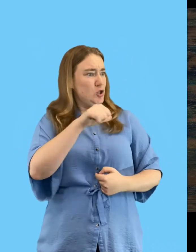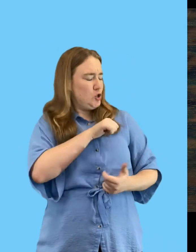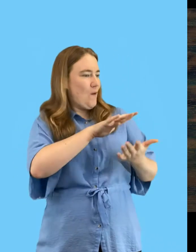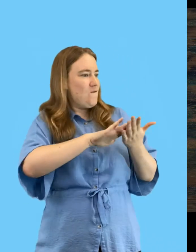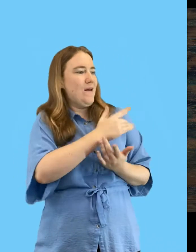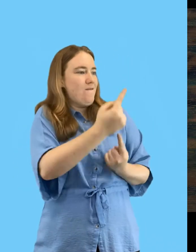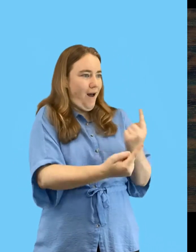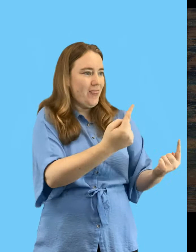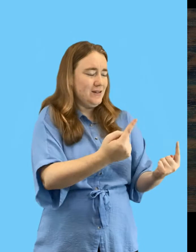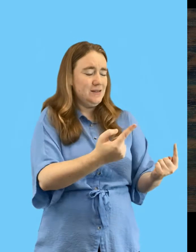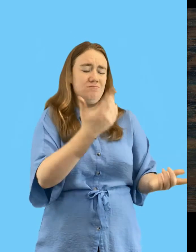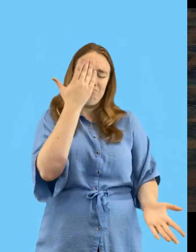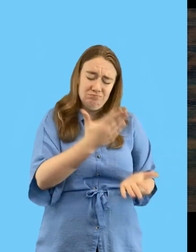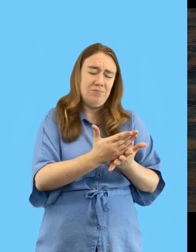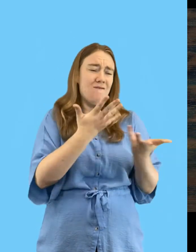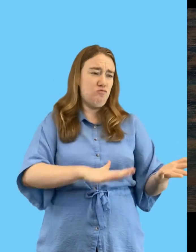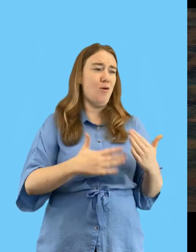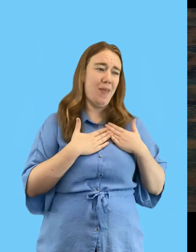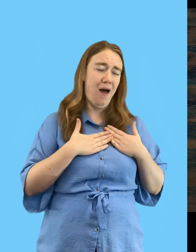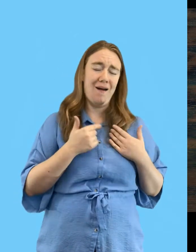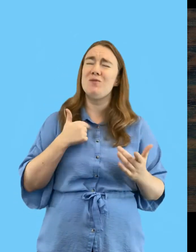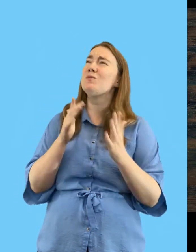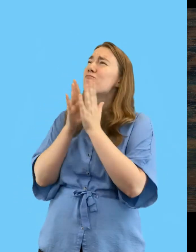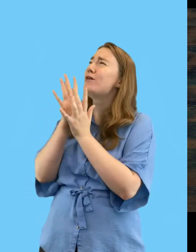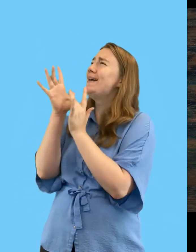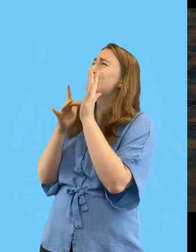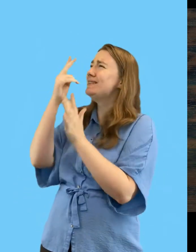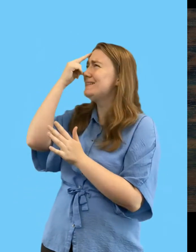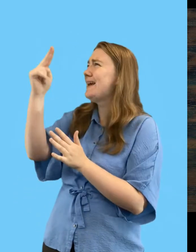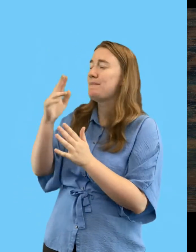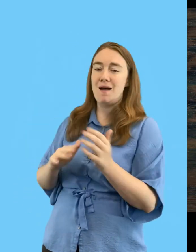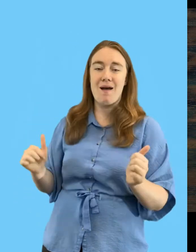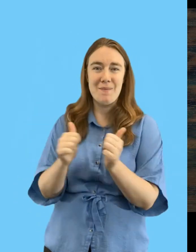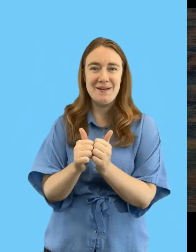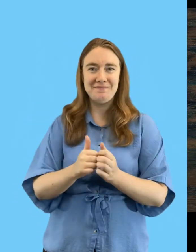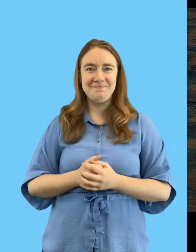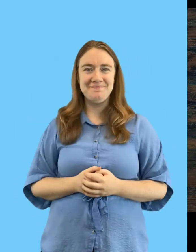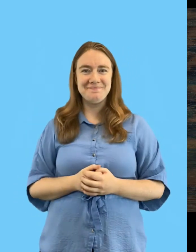truly from the heart. We pray in Jesus' name. Amen.